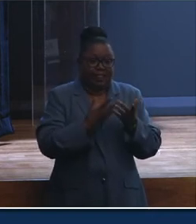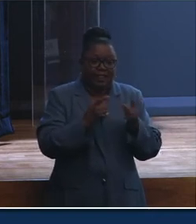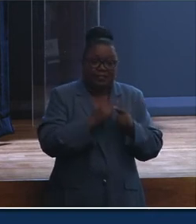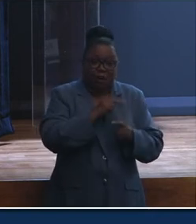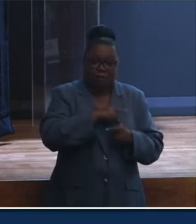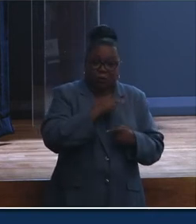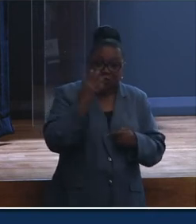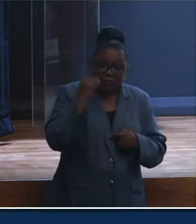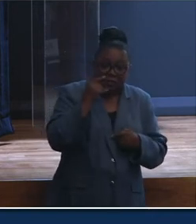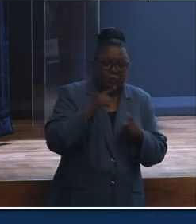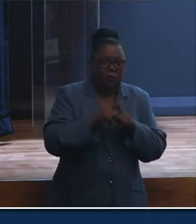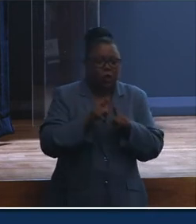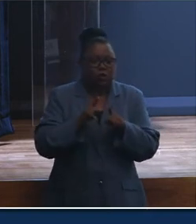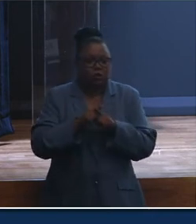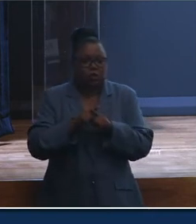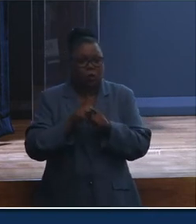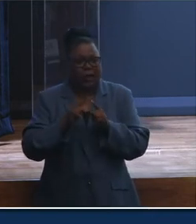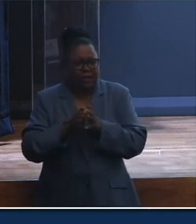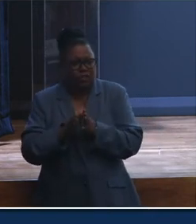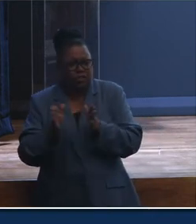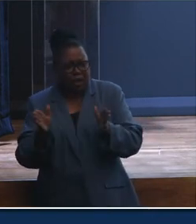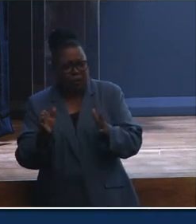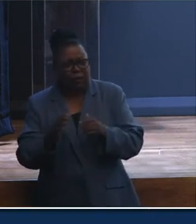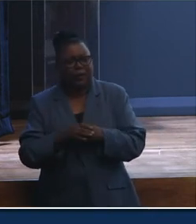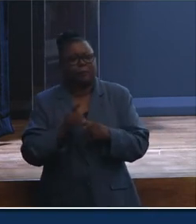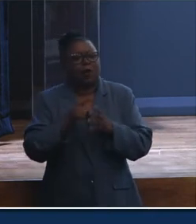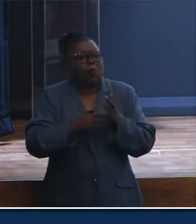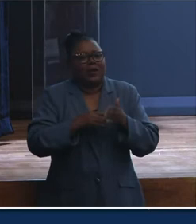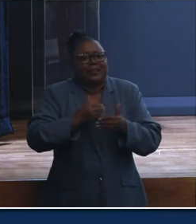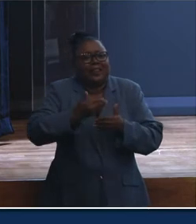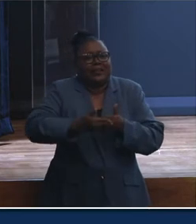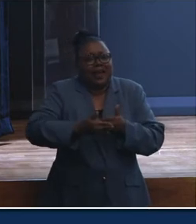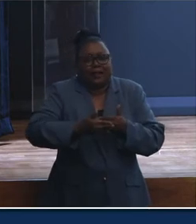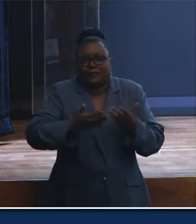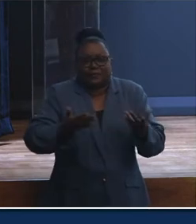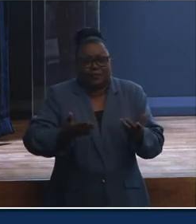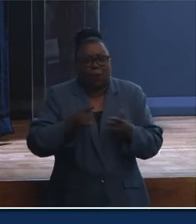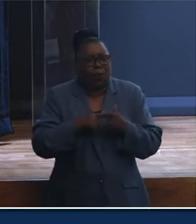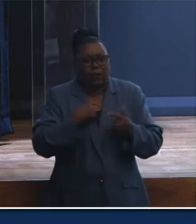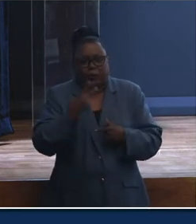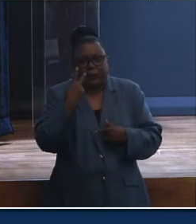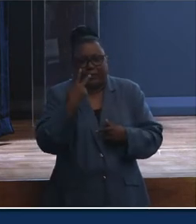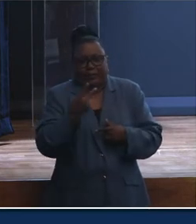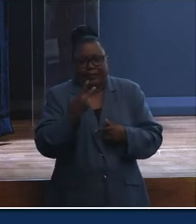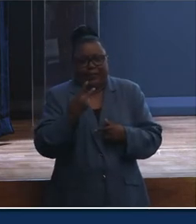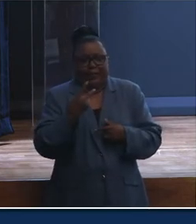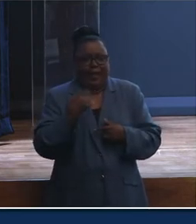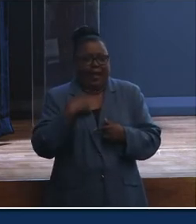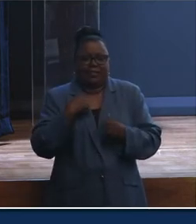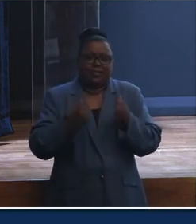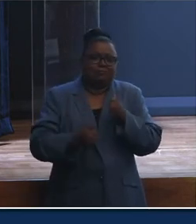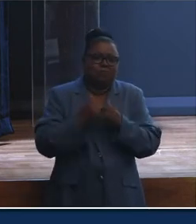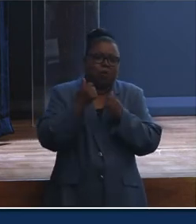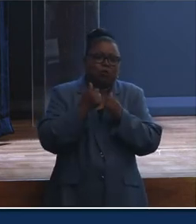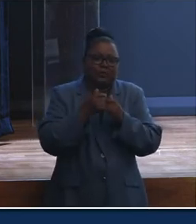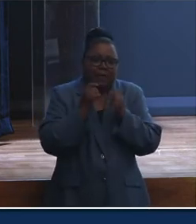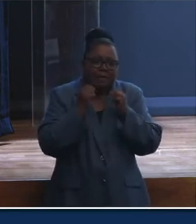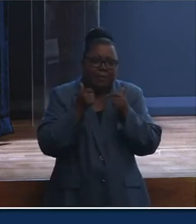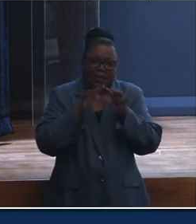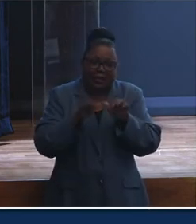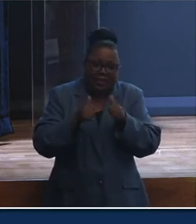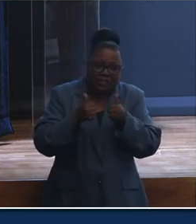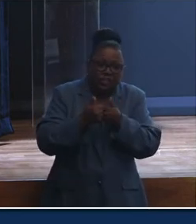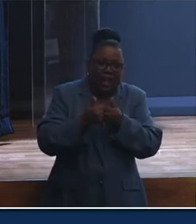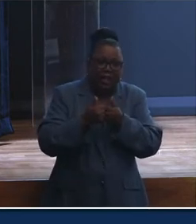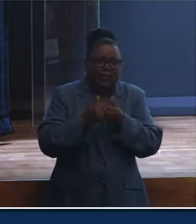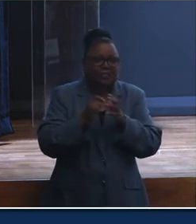from personal experience, but also in general. But what's the next frontier? What do you see as the most immediate